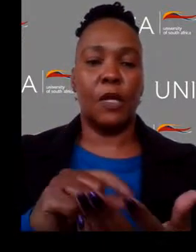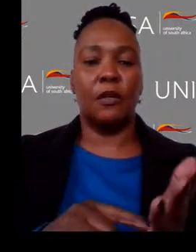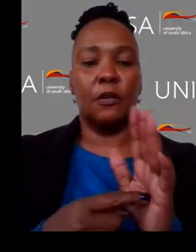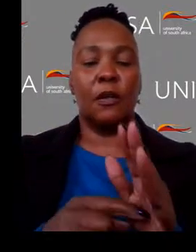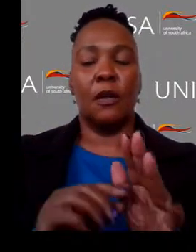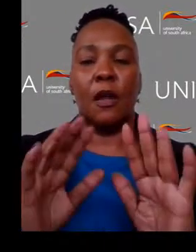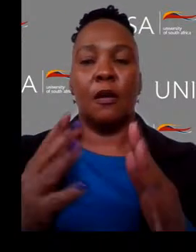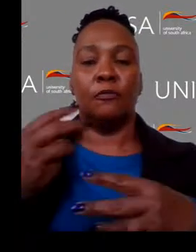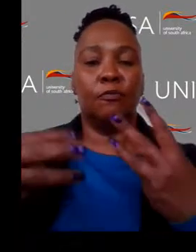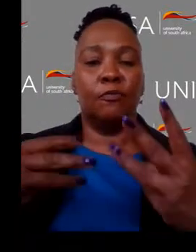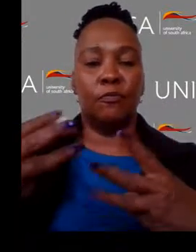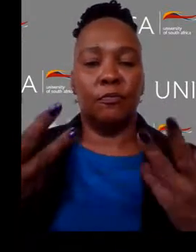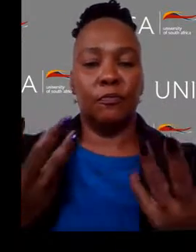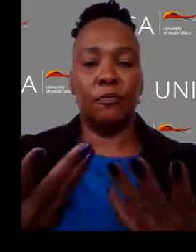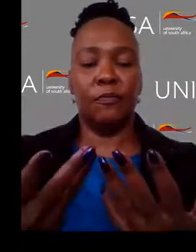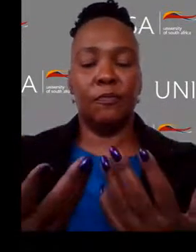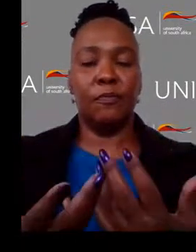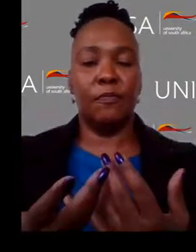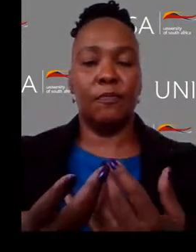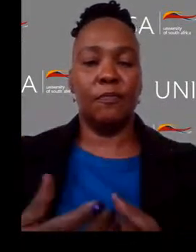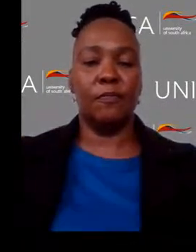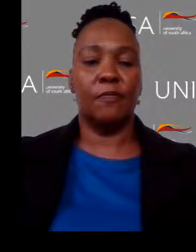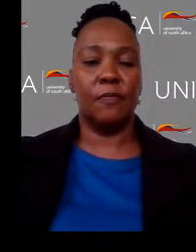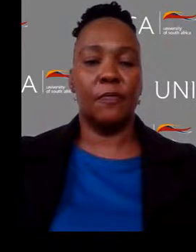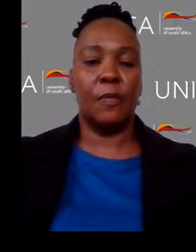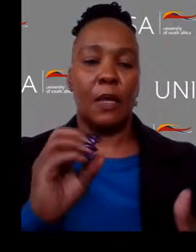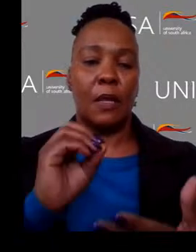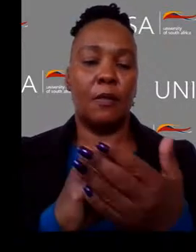not. You need to insert your full name.